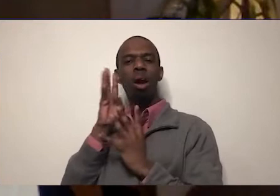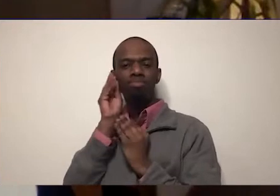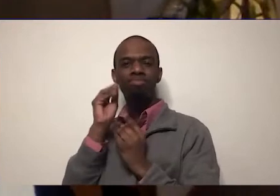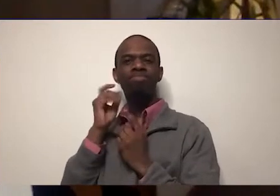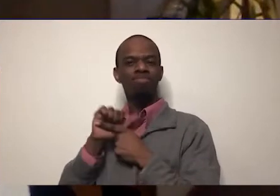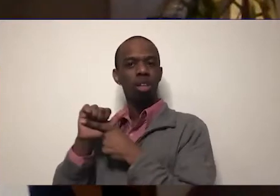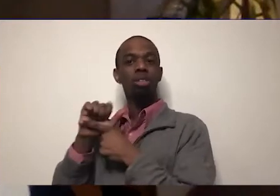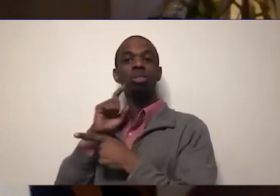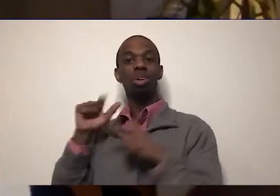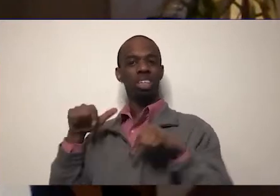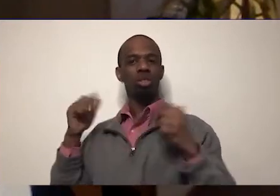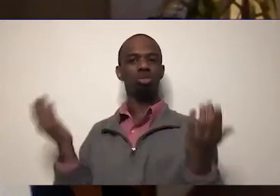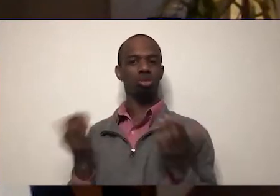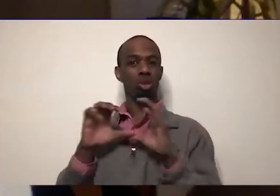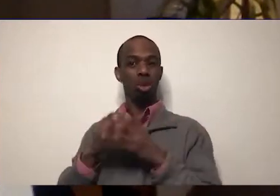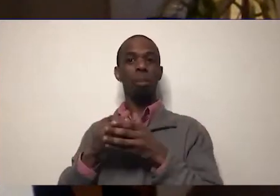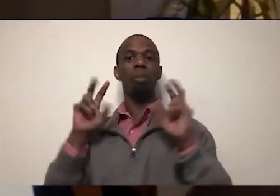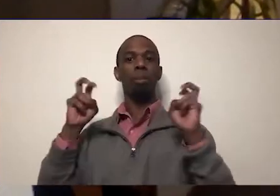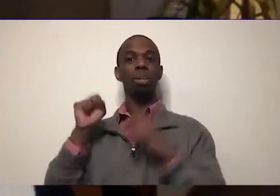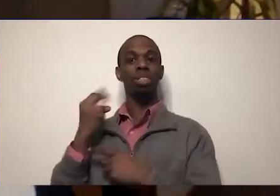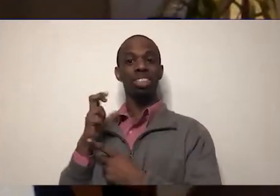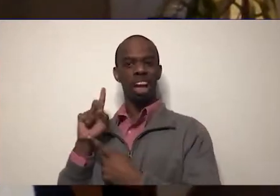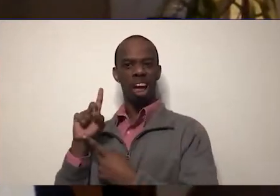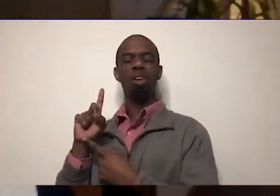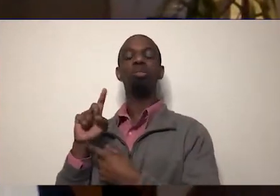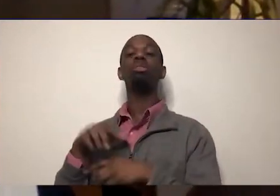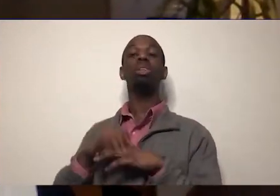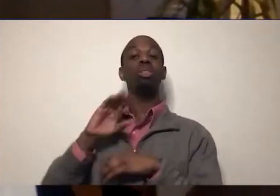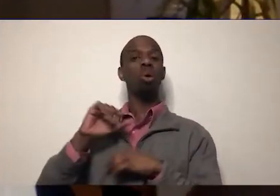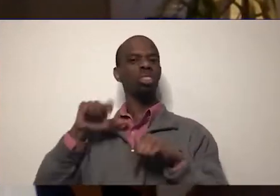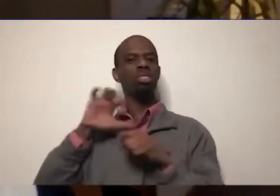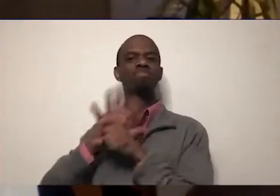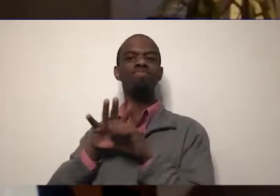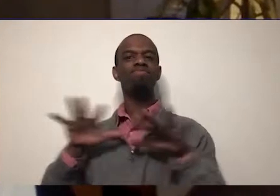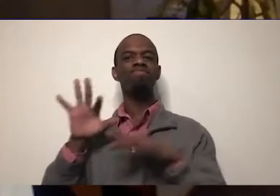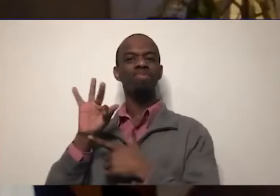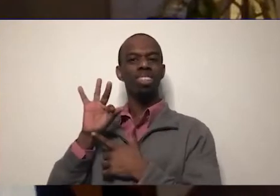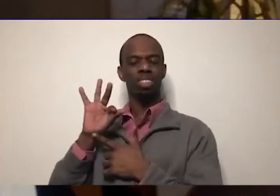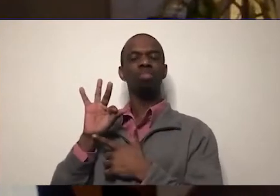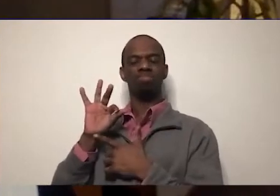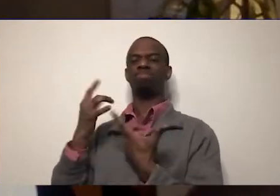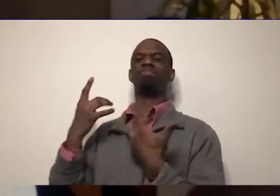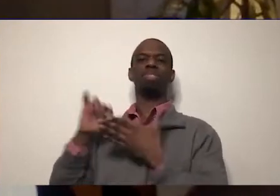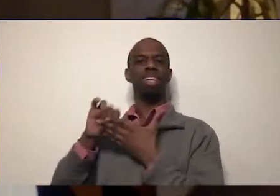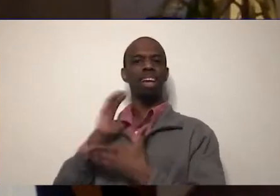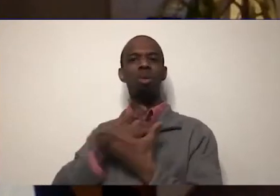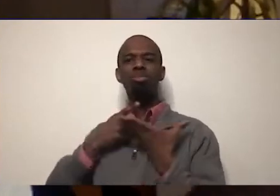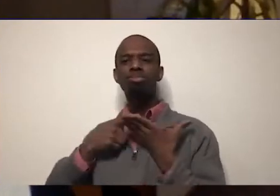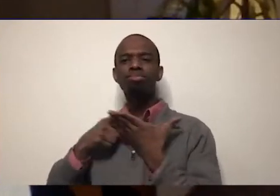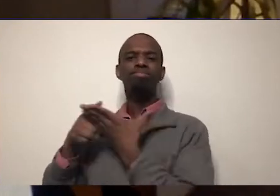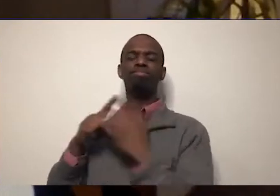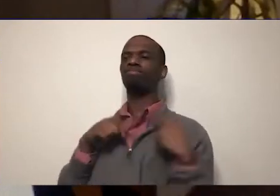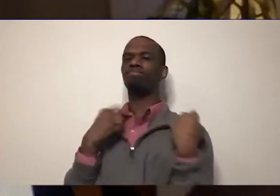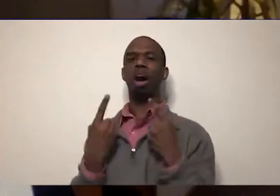of our ongoing conversation series taking place in conjunction with the exhibition Particular Matters by artist Tomás